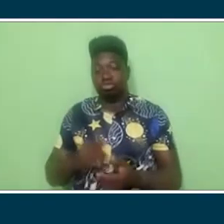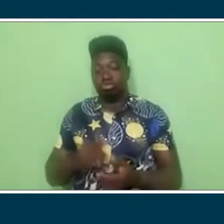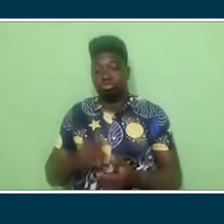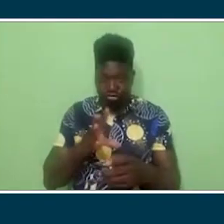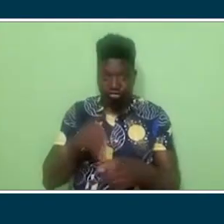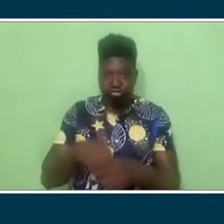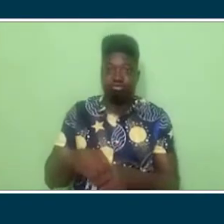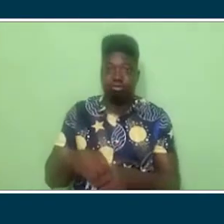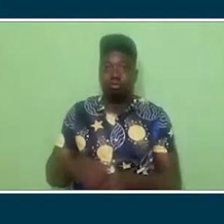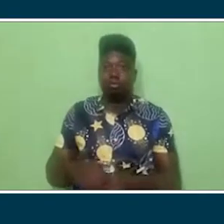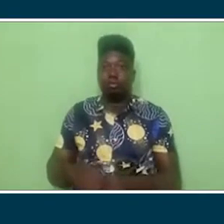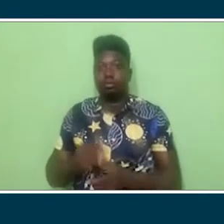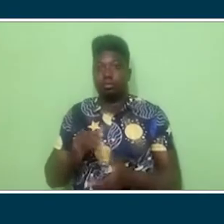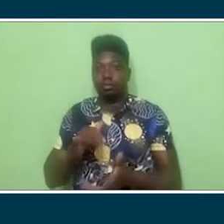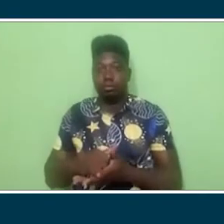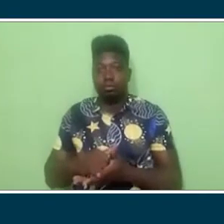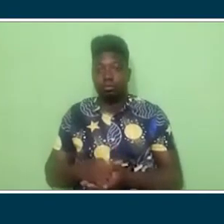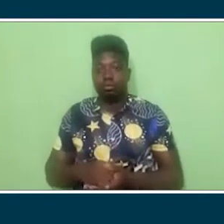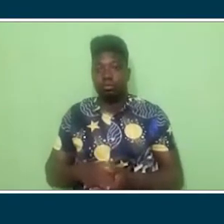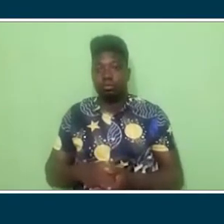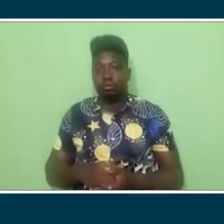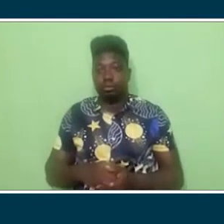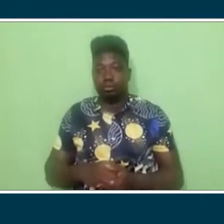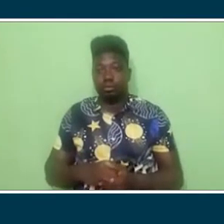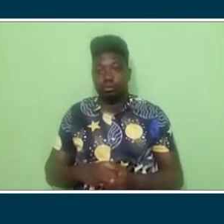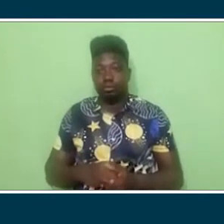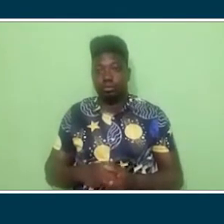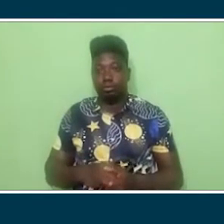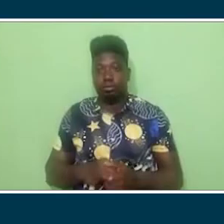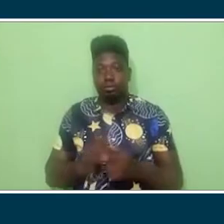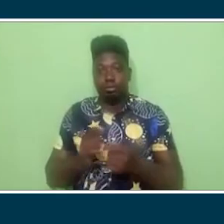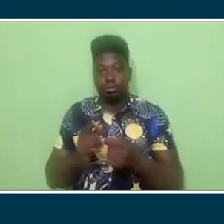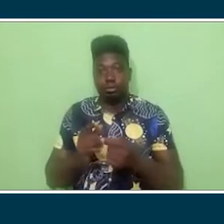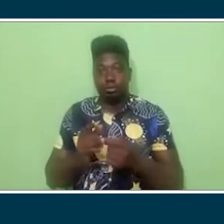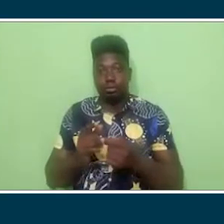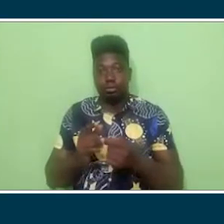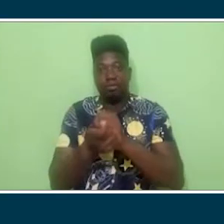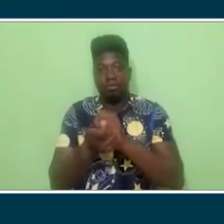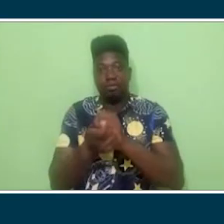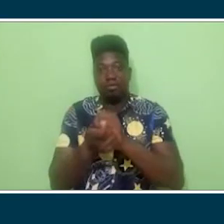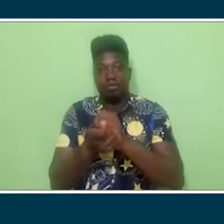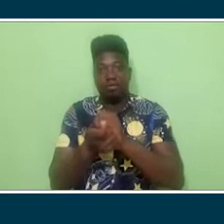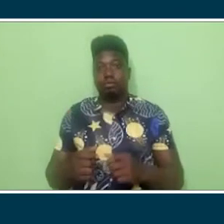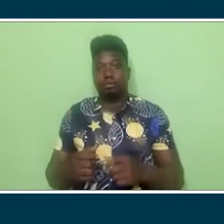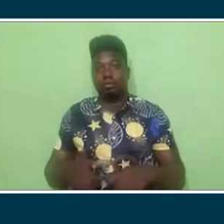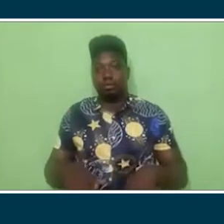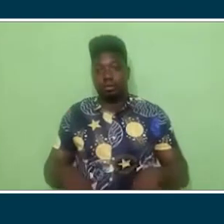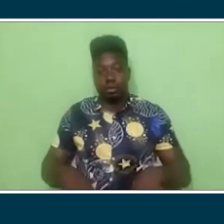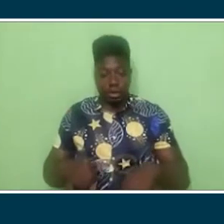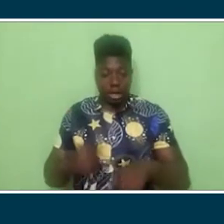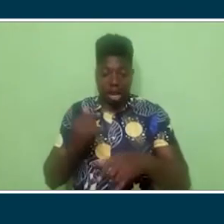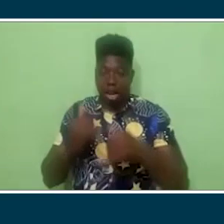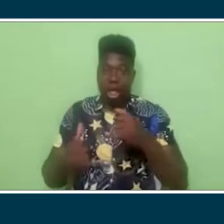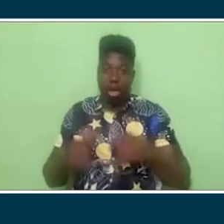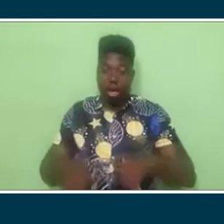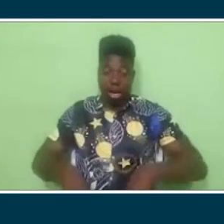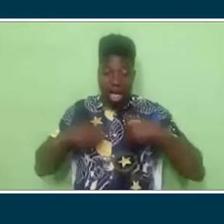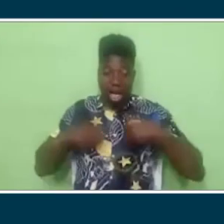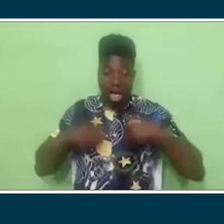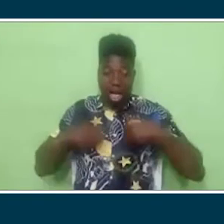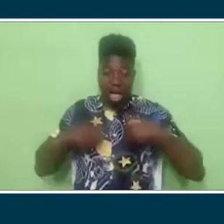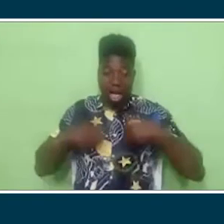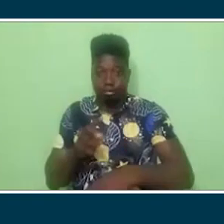ways that counter that, that transform that. So it's a long, lifelong journey. I was reading recently that, a lot